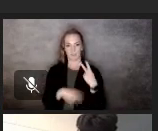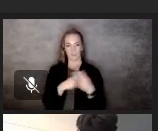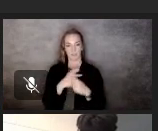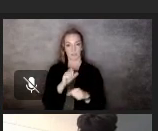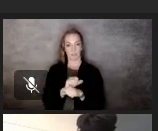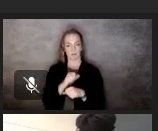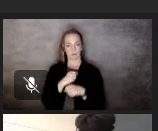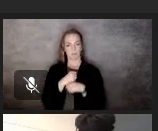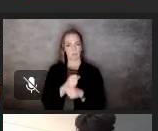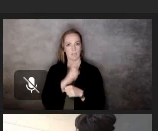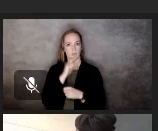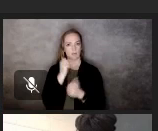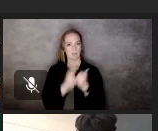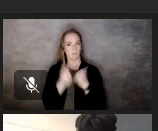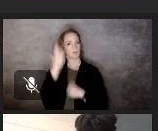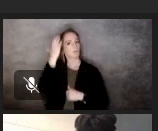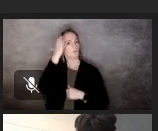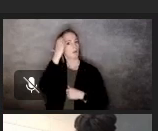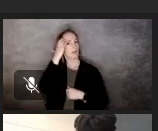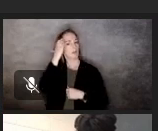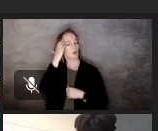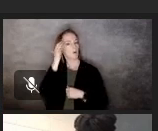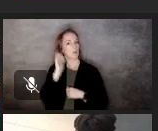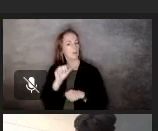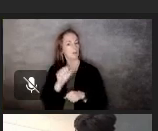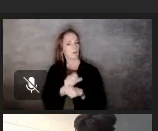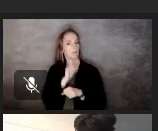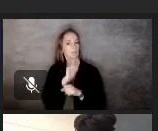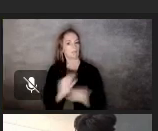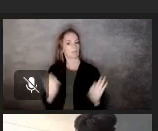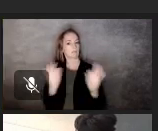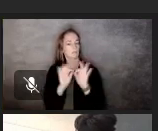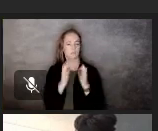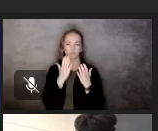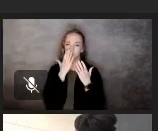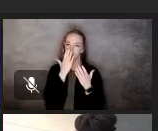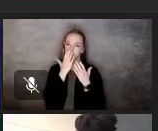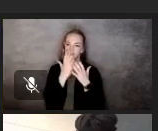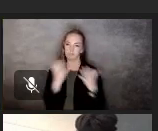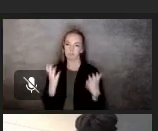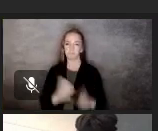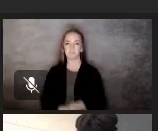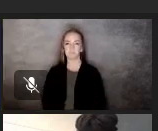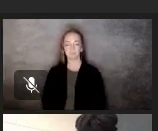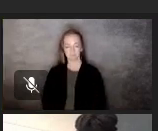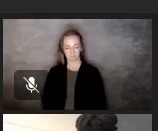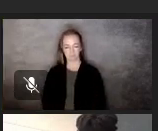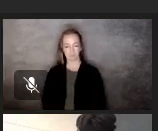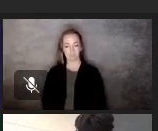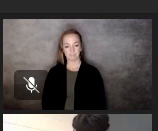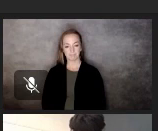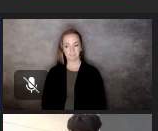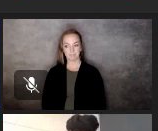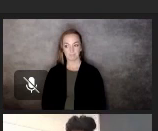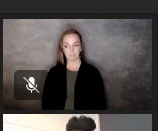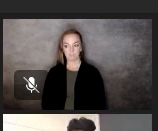everyone is aware of how important the work is. Great job. Thank you so much. Thank you. All